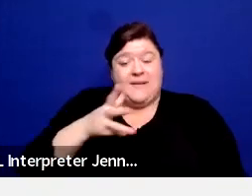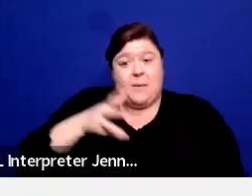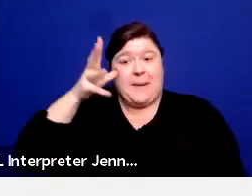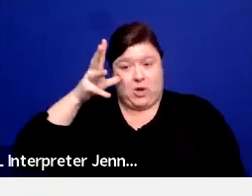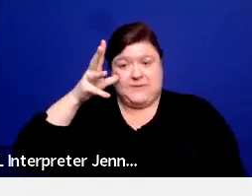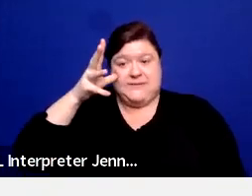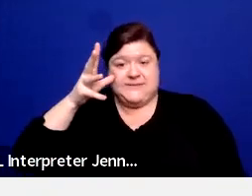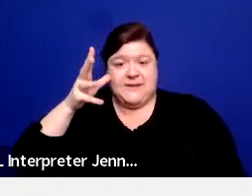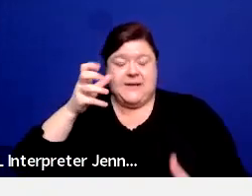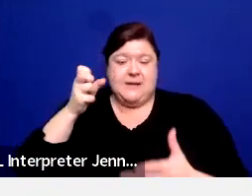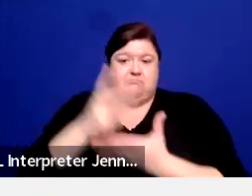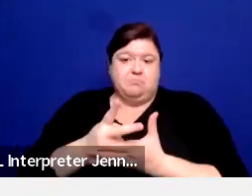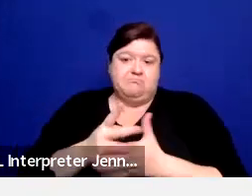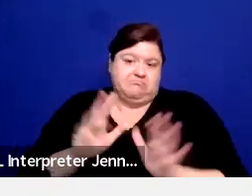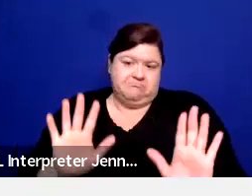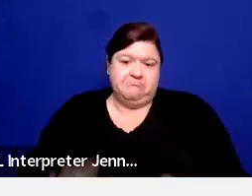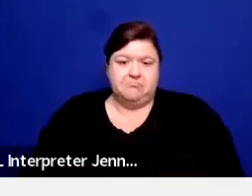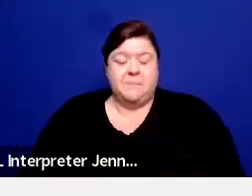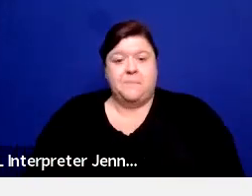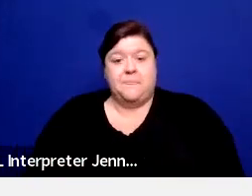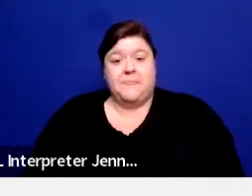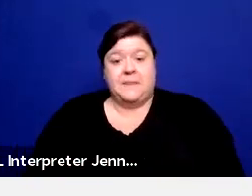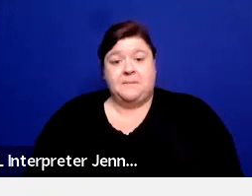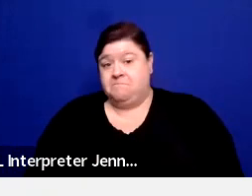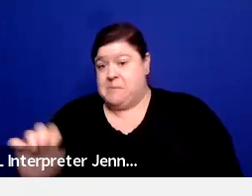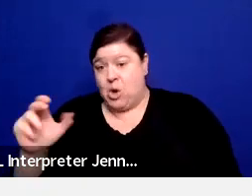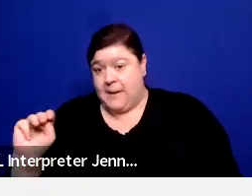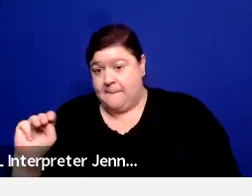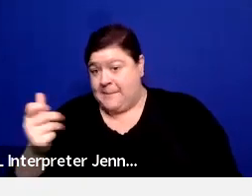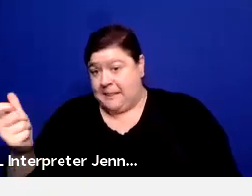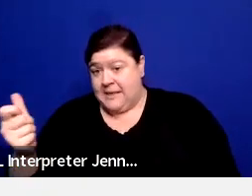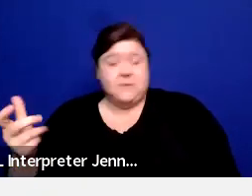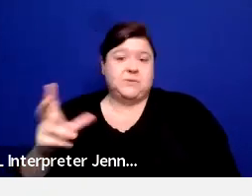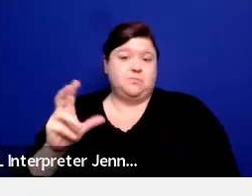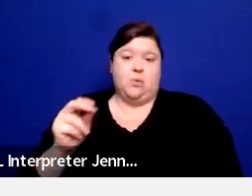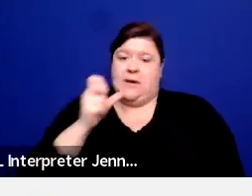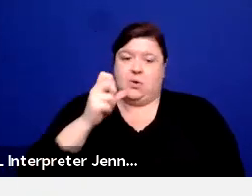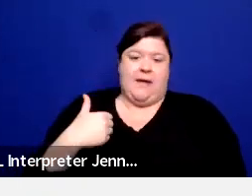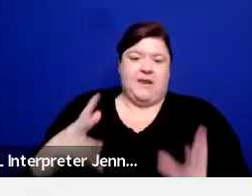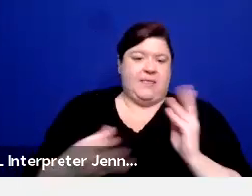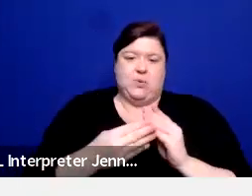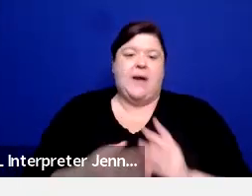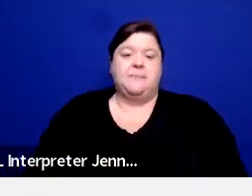consent. Miriam, any other additions to that? No, I don't have anything to add.